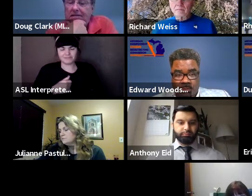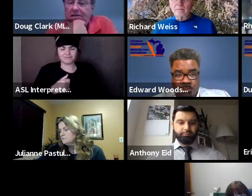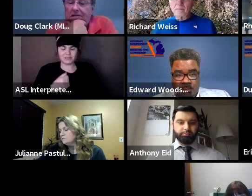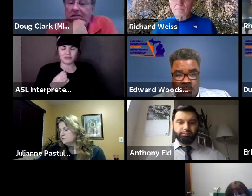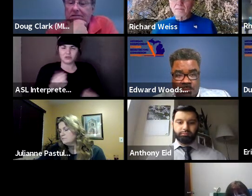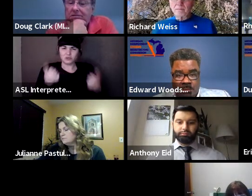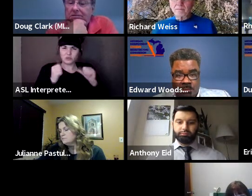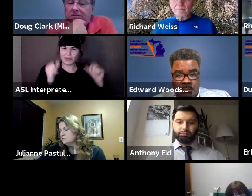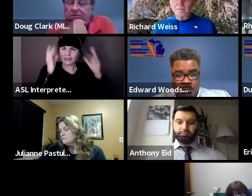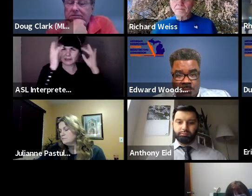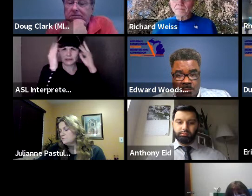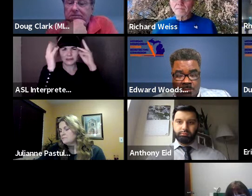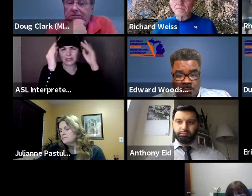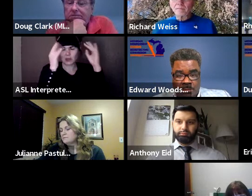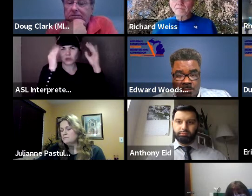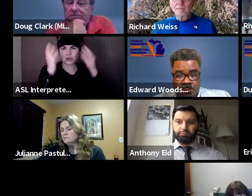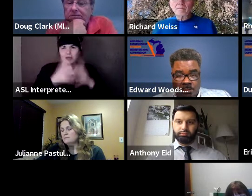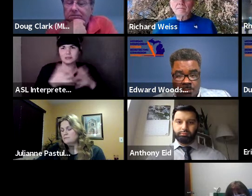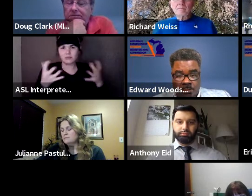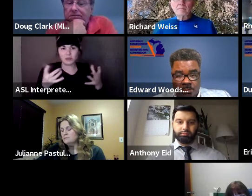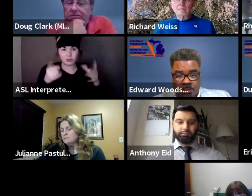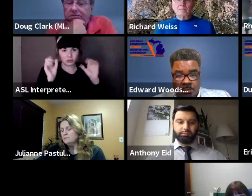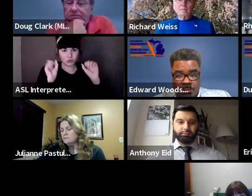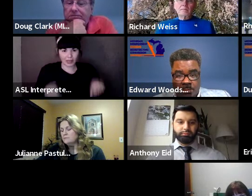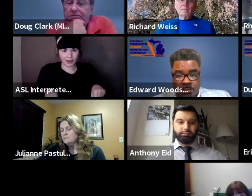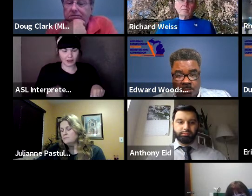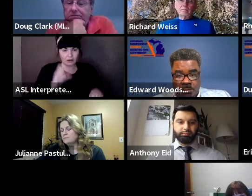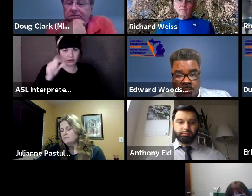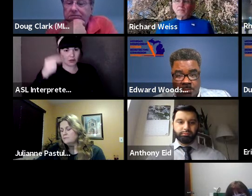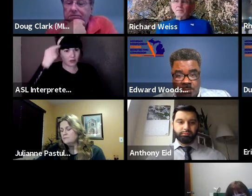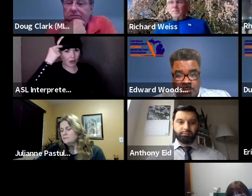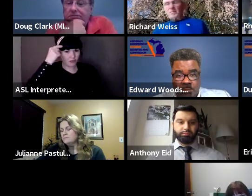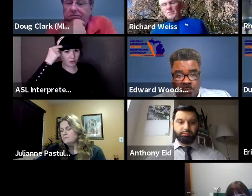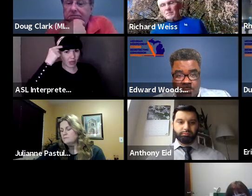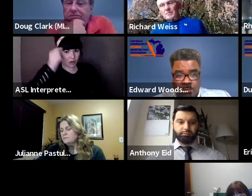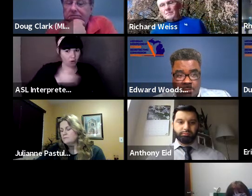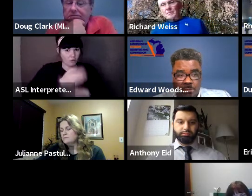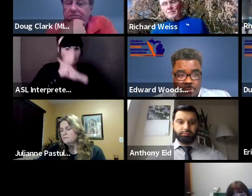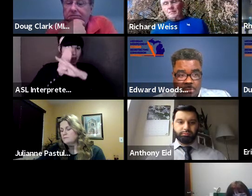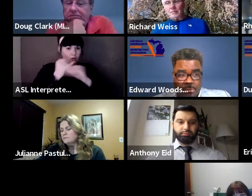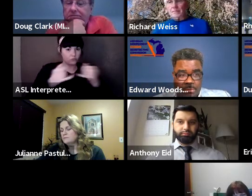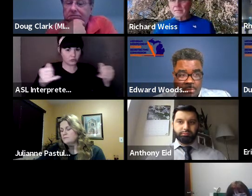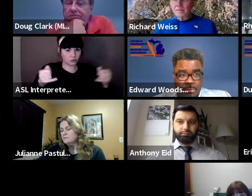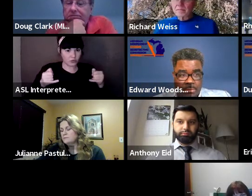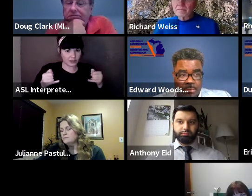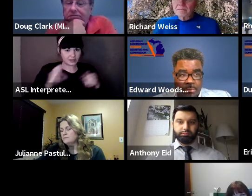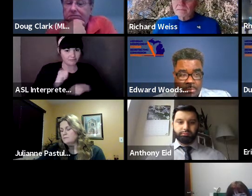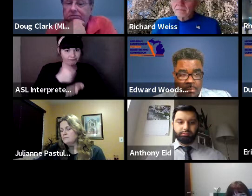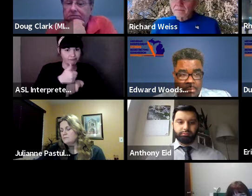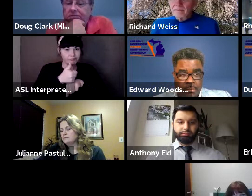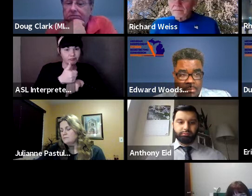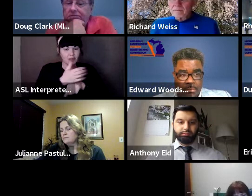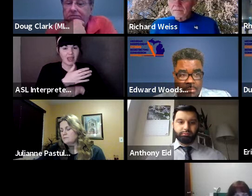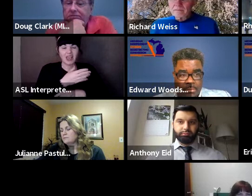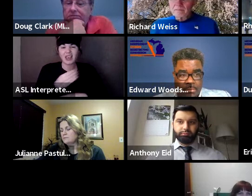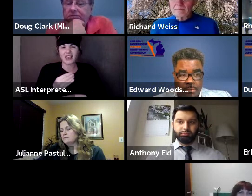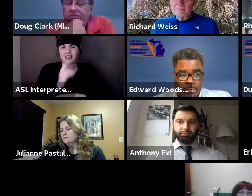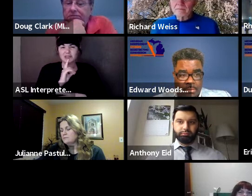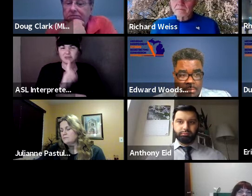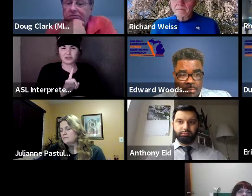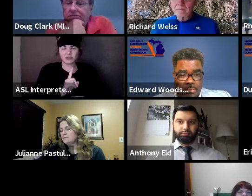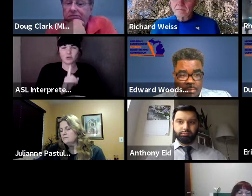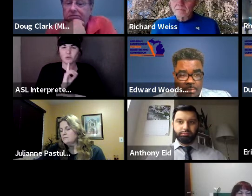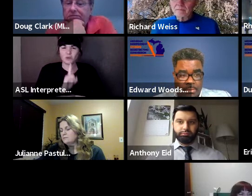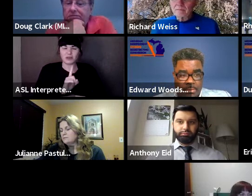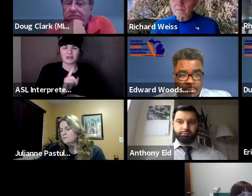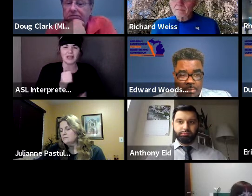can the governmental boundaries that are in place and ease the burden on the different clerks across our